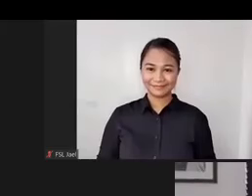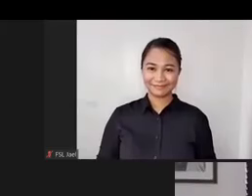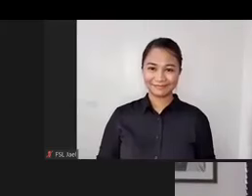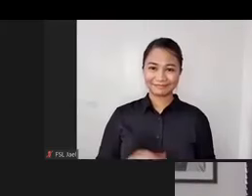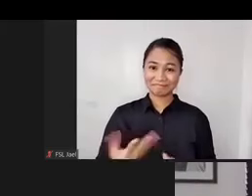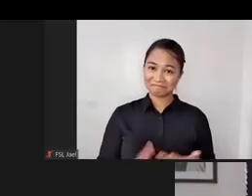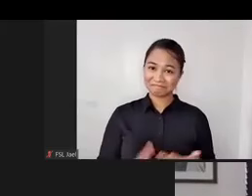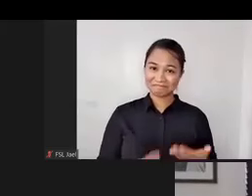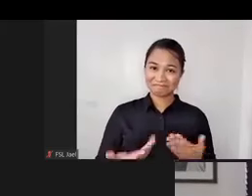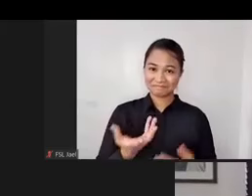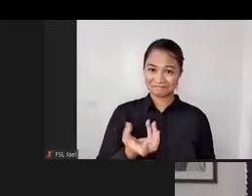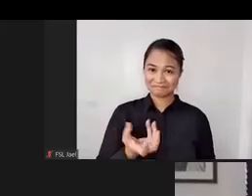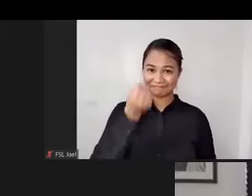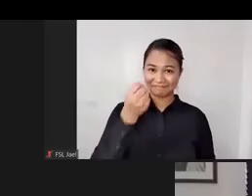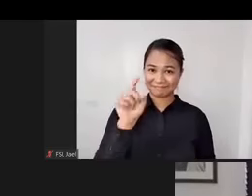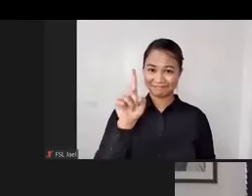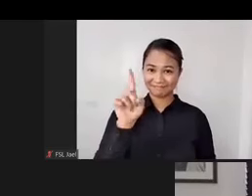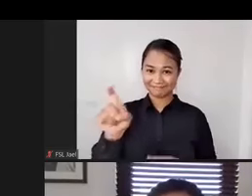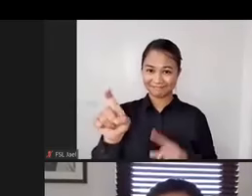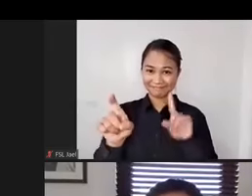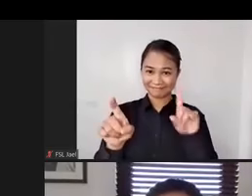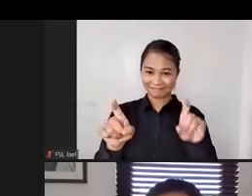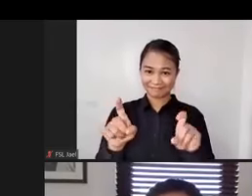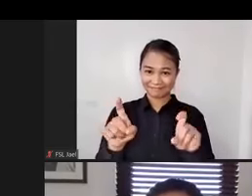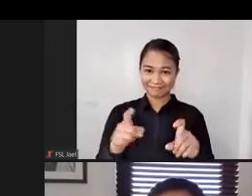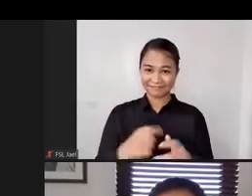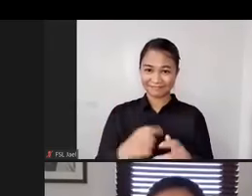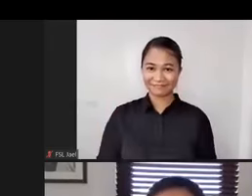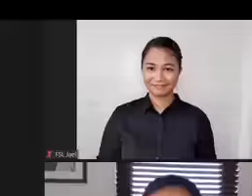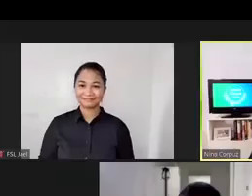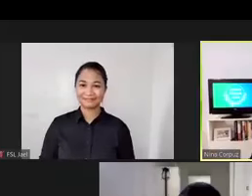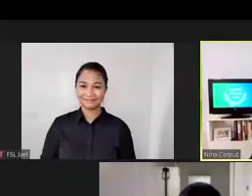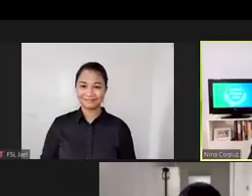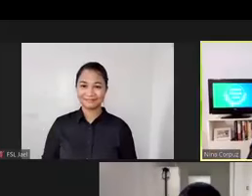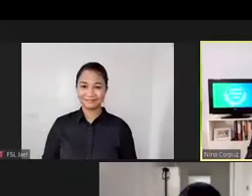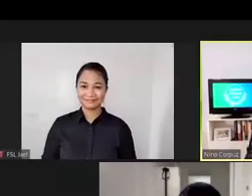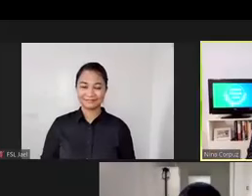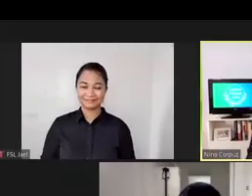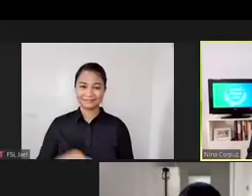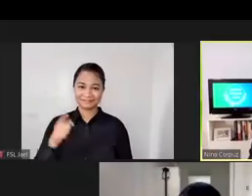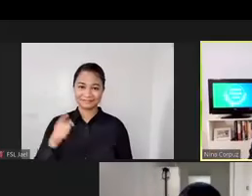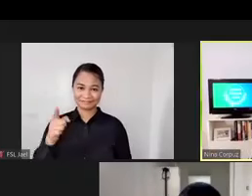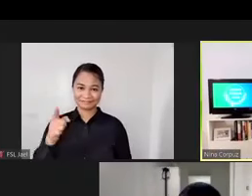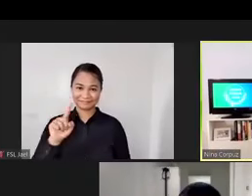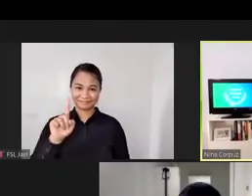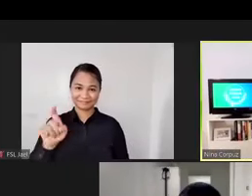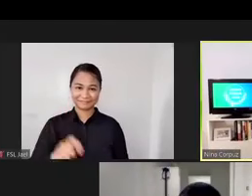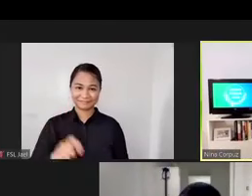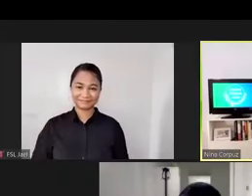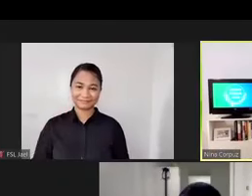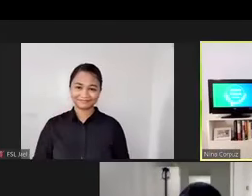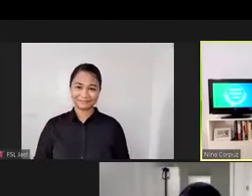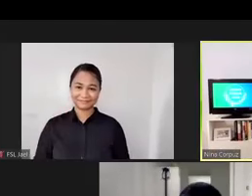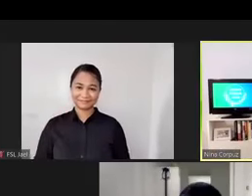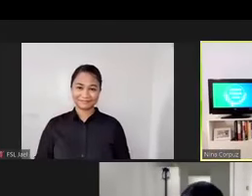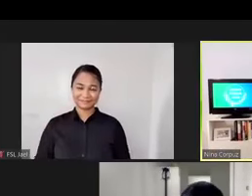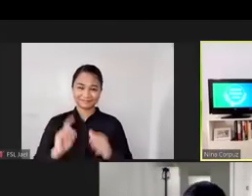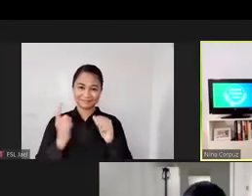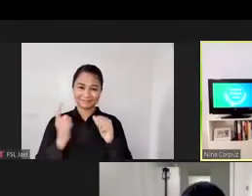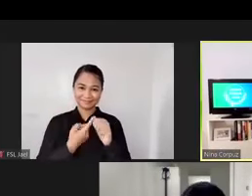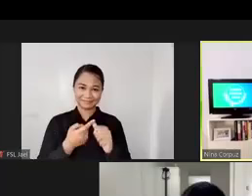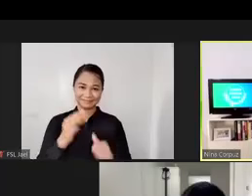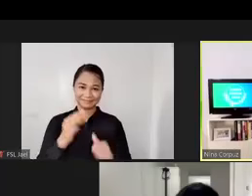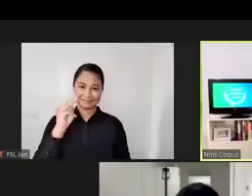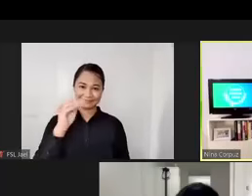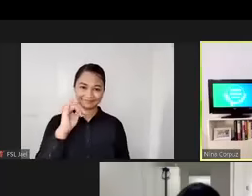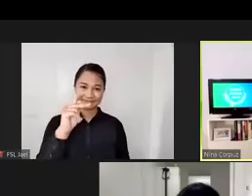Let me start with our first speaker, Ms. Mikey. Mikey, you're a personality and people look up to you,